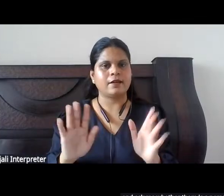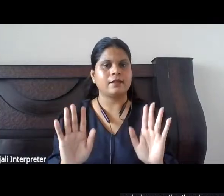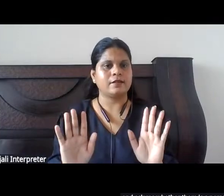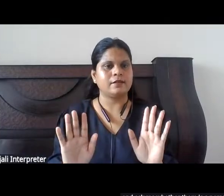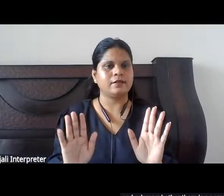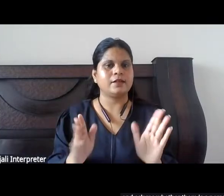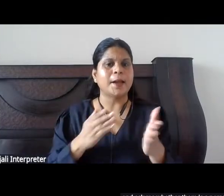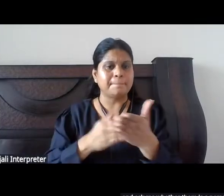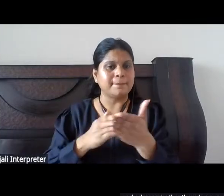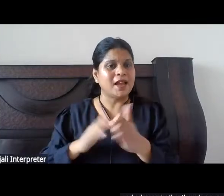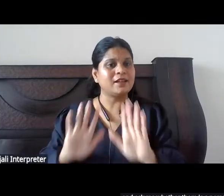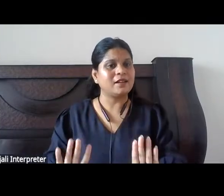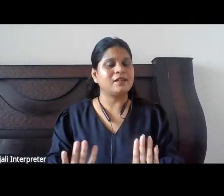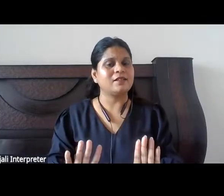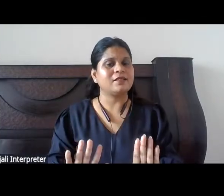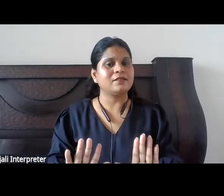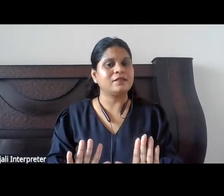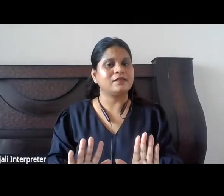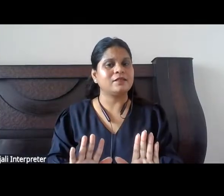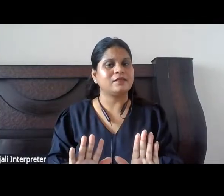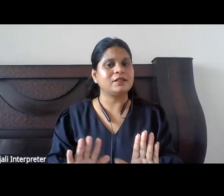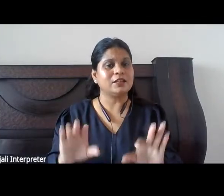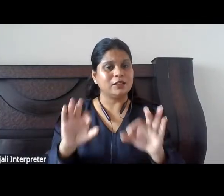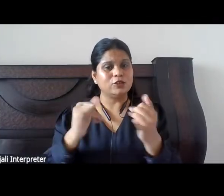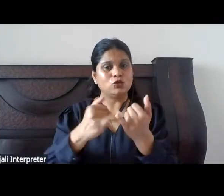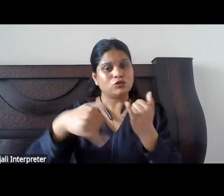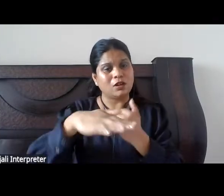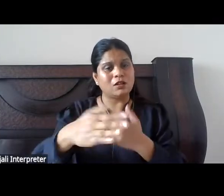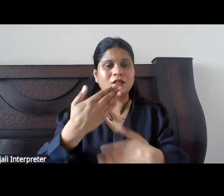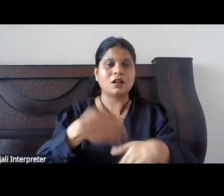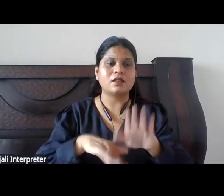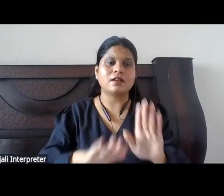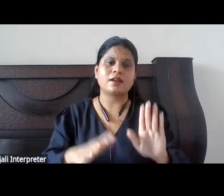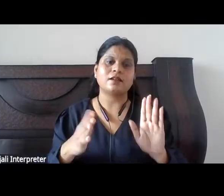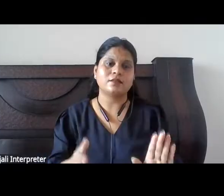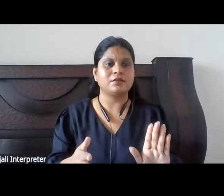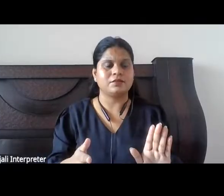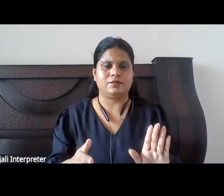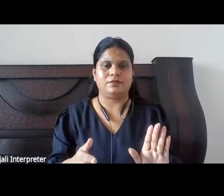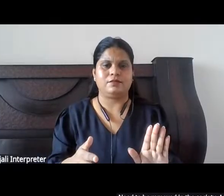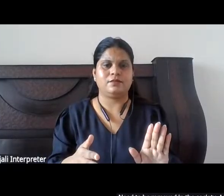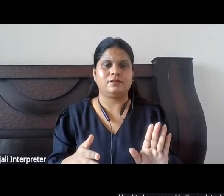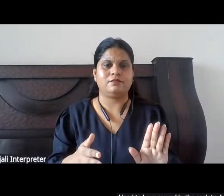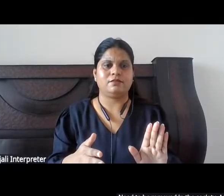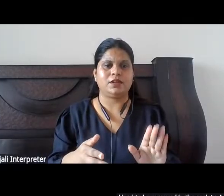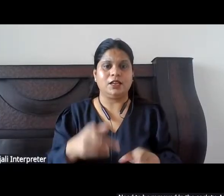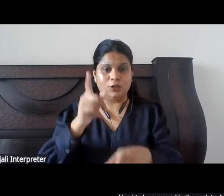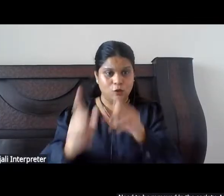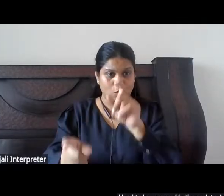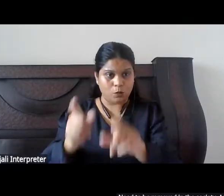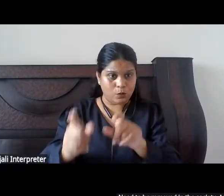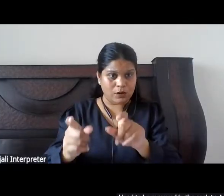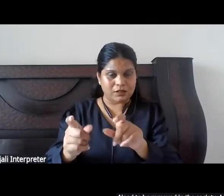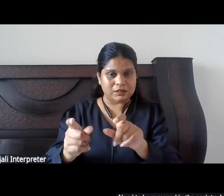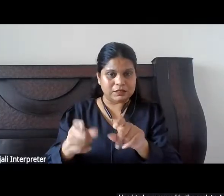which need to be removed in the society. And because of that attitudinal barrier only, our enumerators had to face